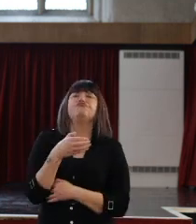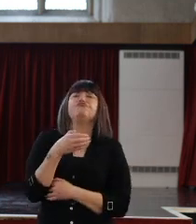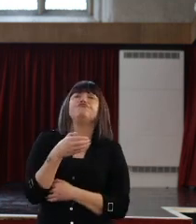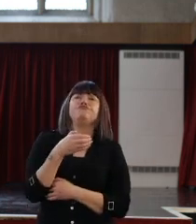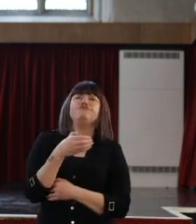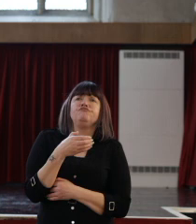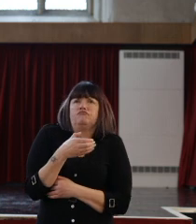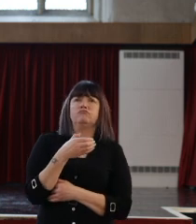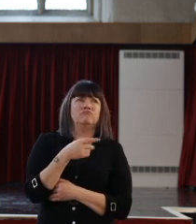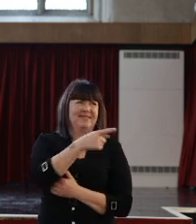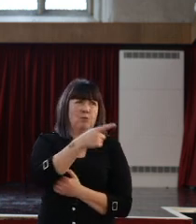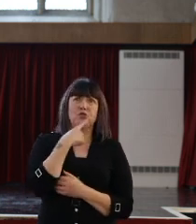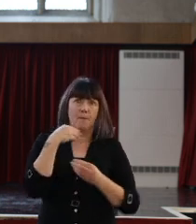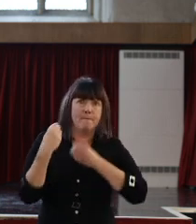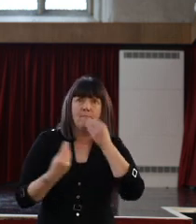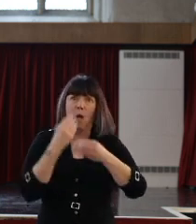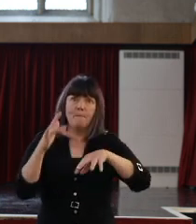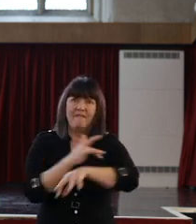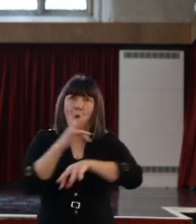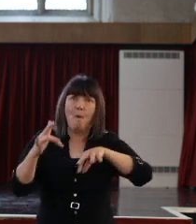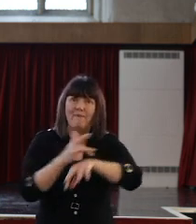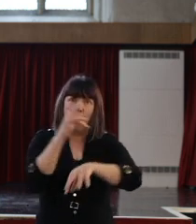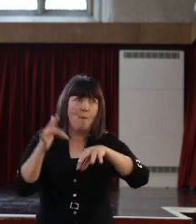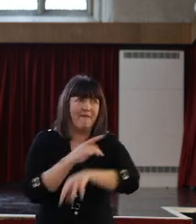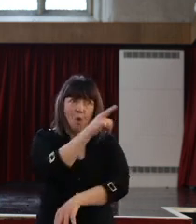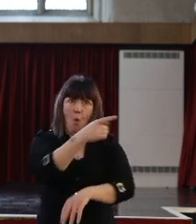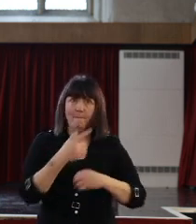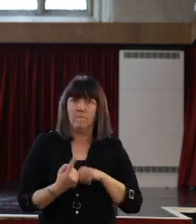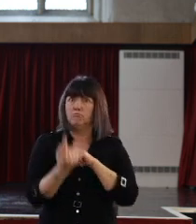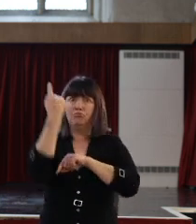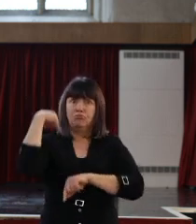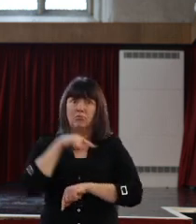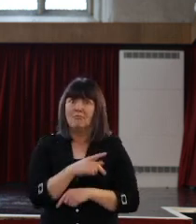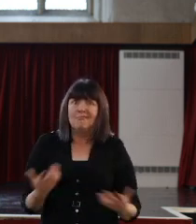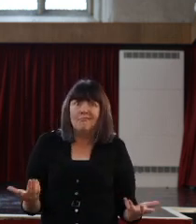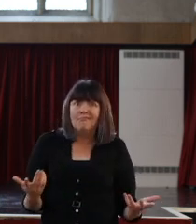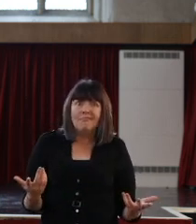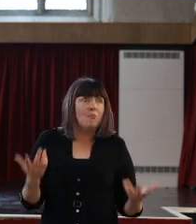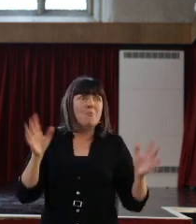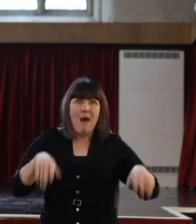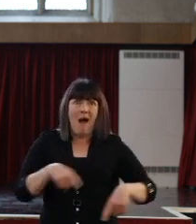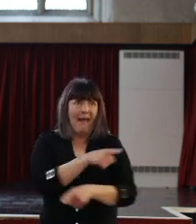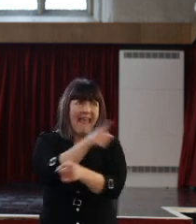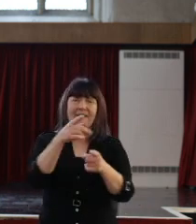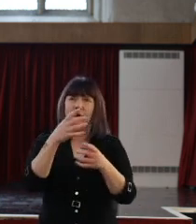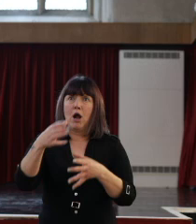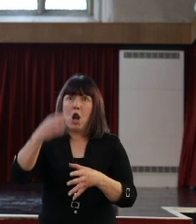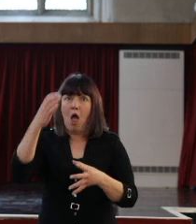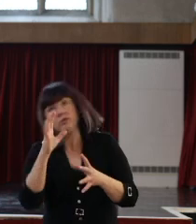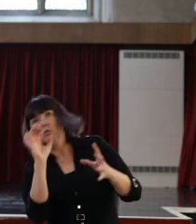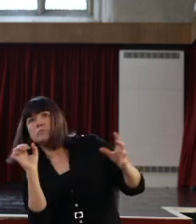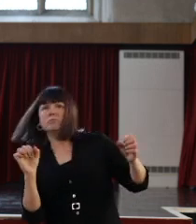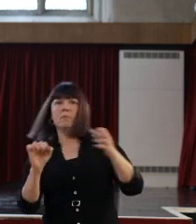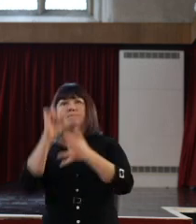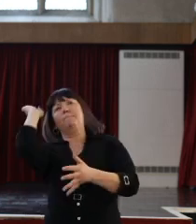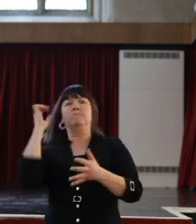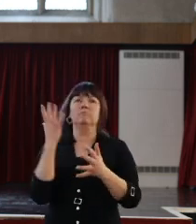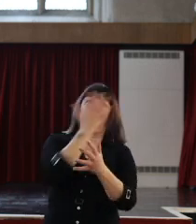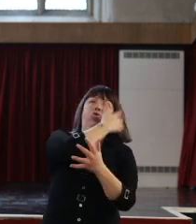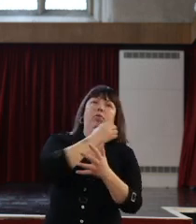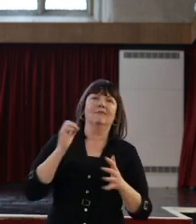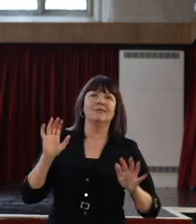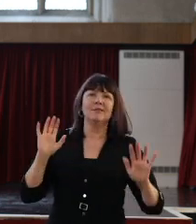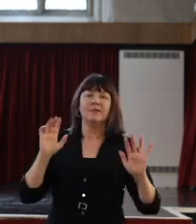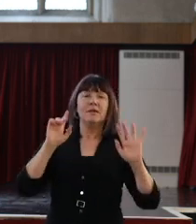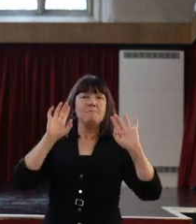Stanley, which is now a rarely posh pub. It weren't back then. But I didn't care because I was in this little piece of theatre and I'd written some of the lines. And some